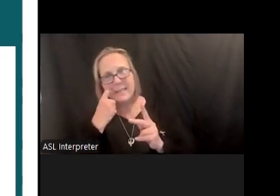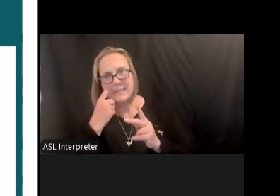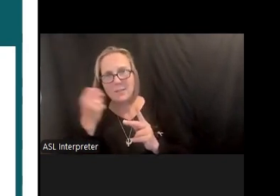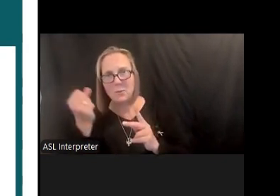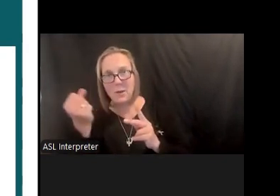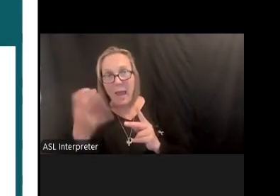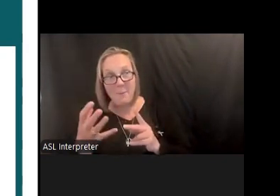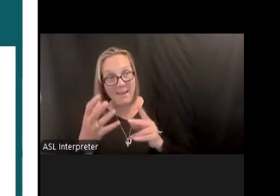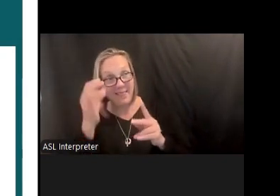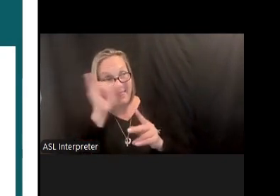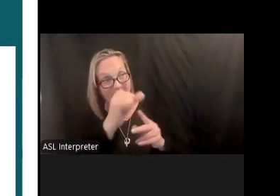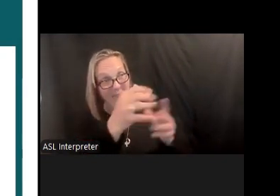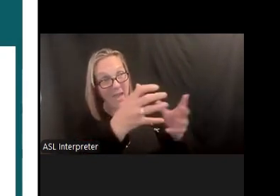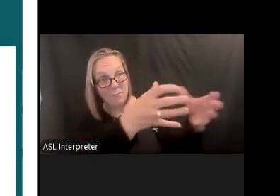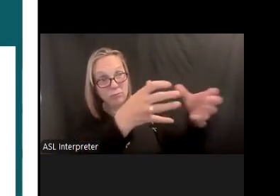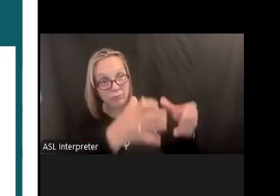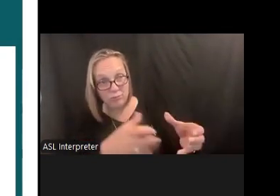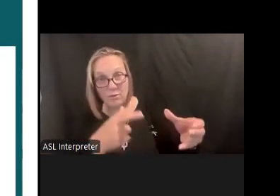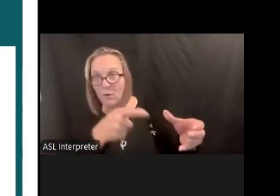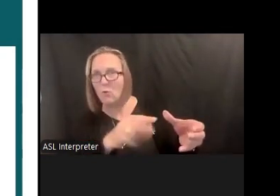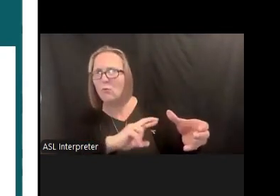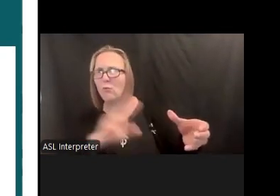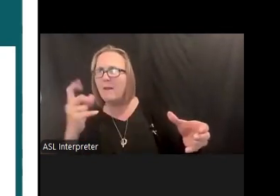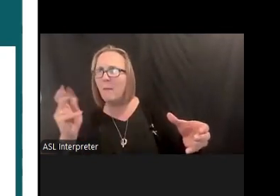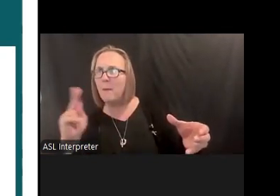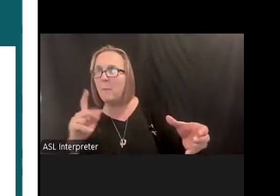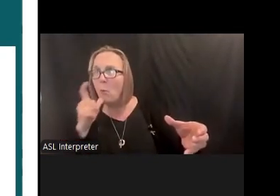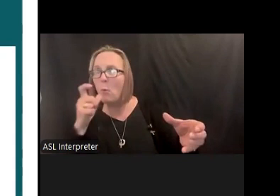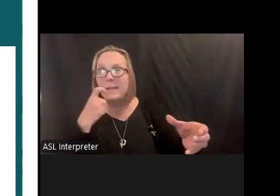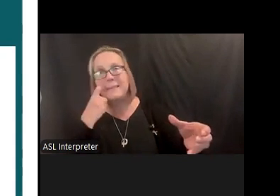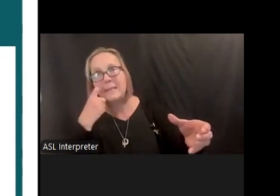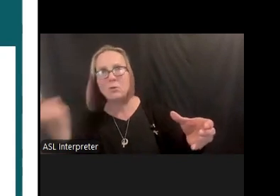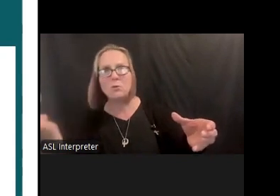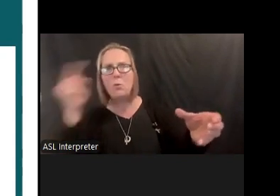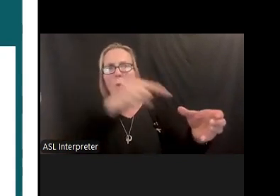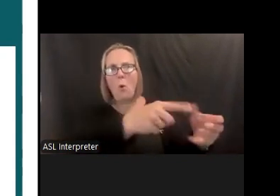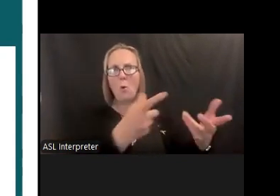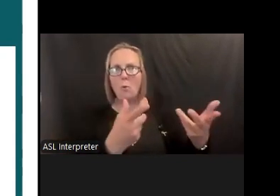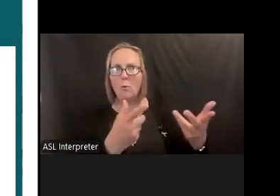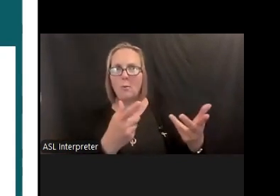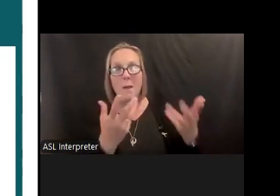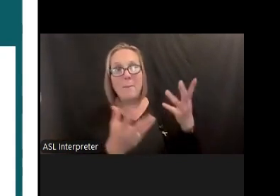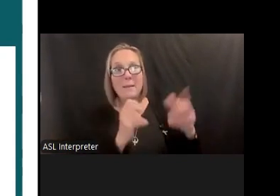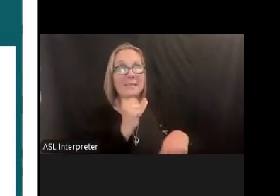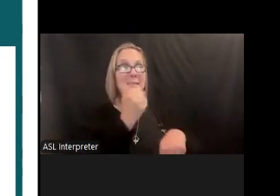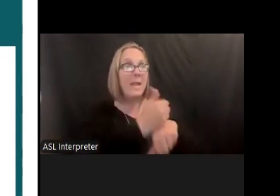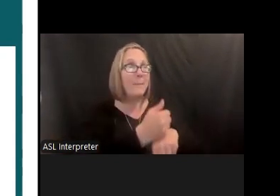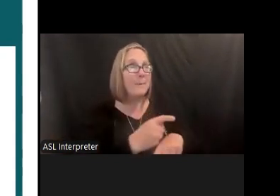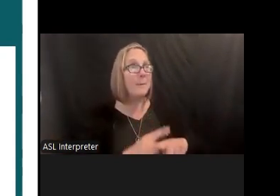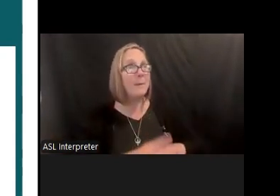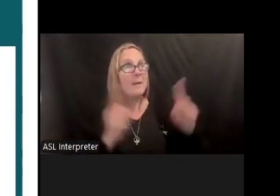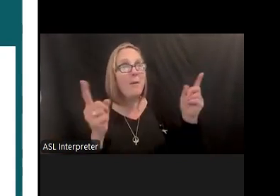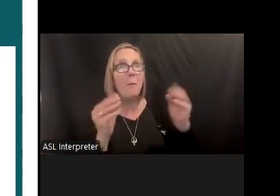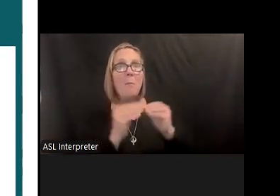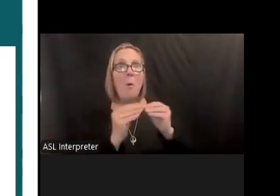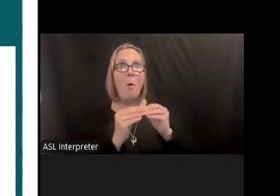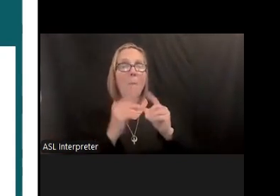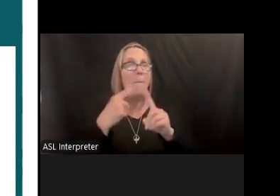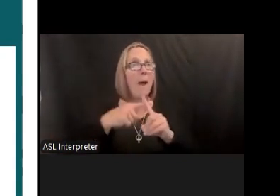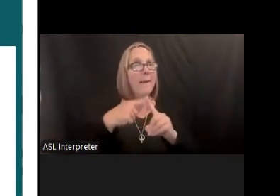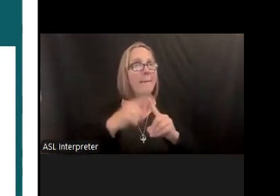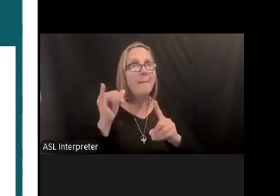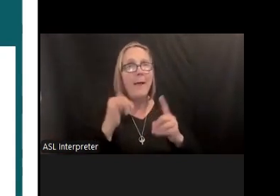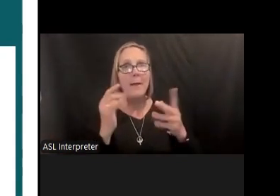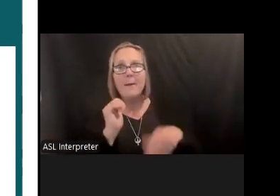really don't agree with that. I think they could have utilized the space for something more productive, maybe opening a school or something like,